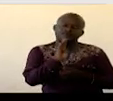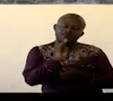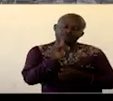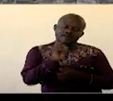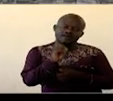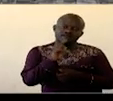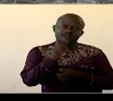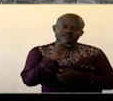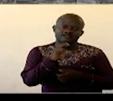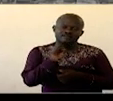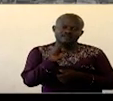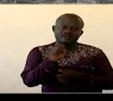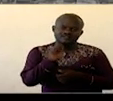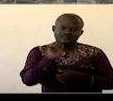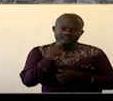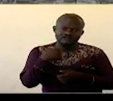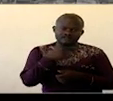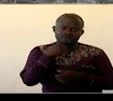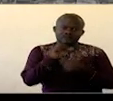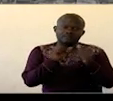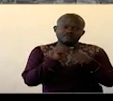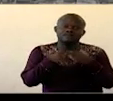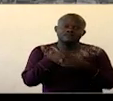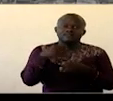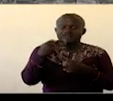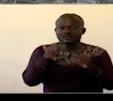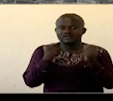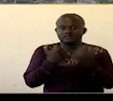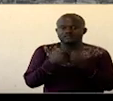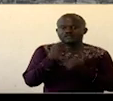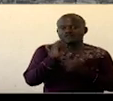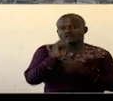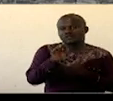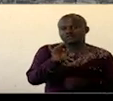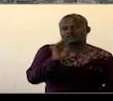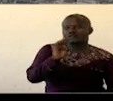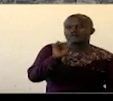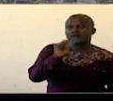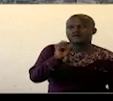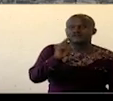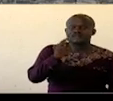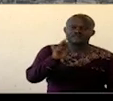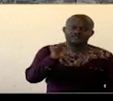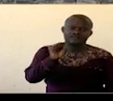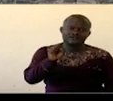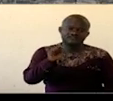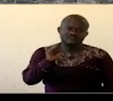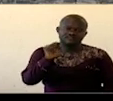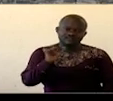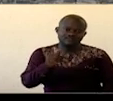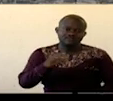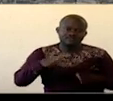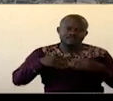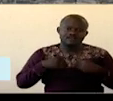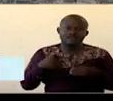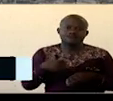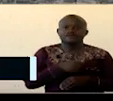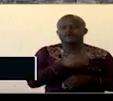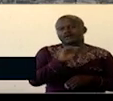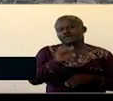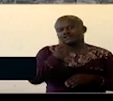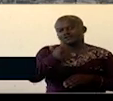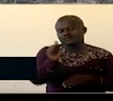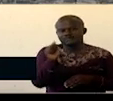biodiversity, we have talked about 3 types of biodiversity. Allow me ask you